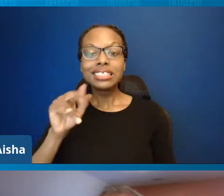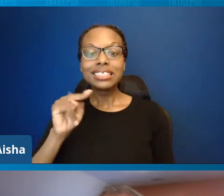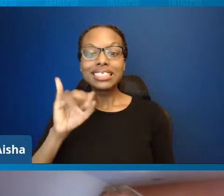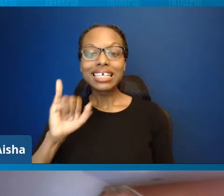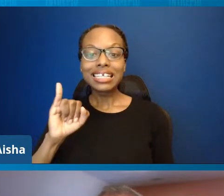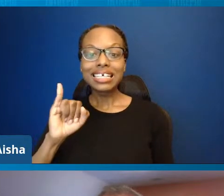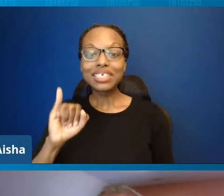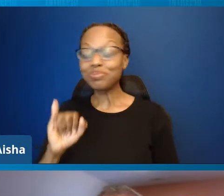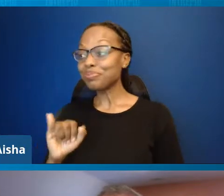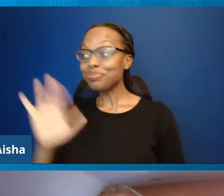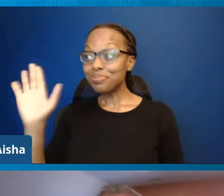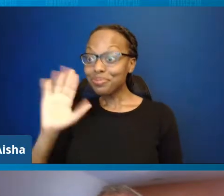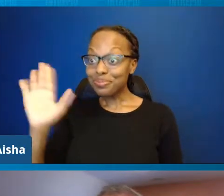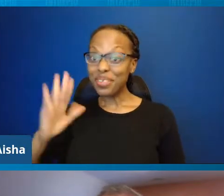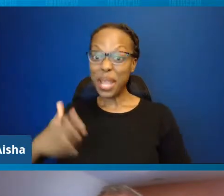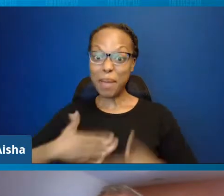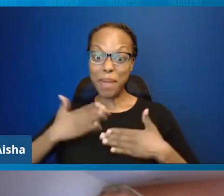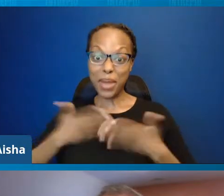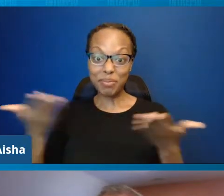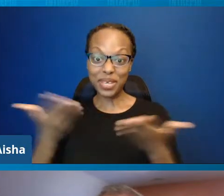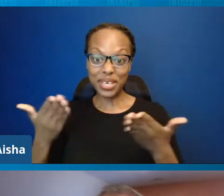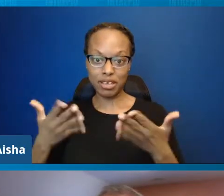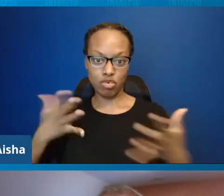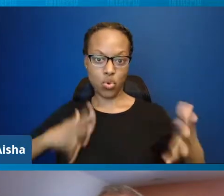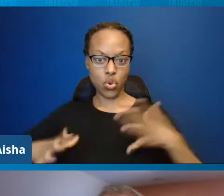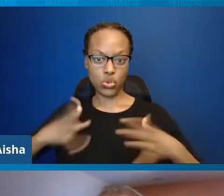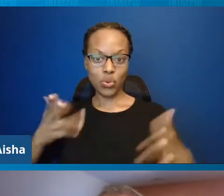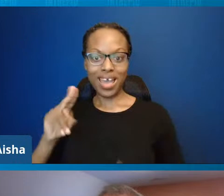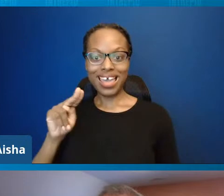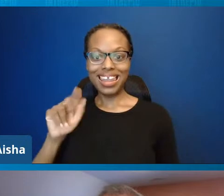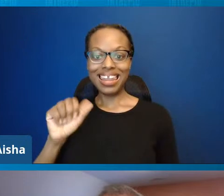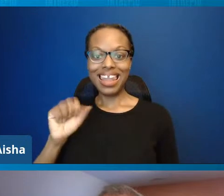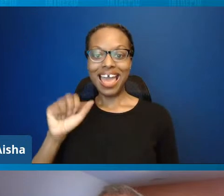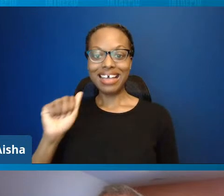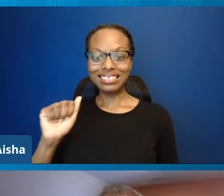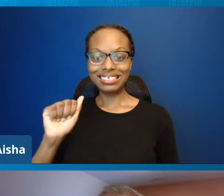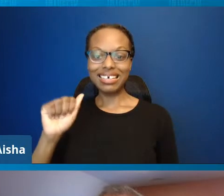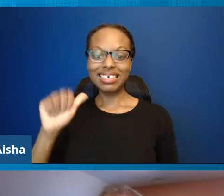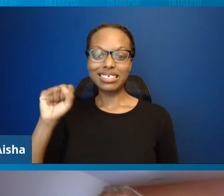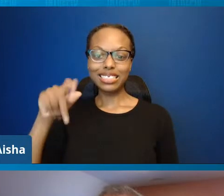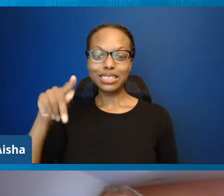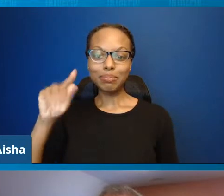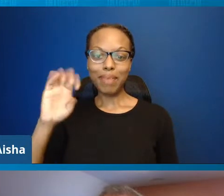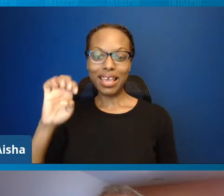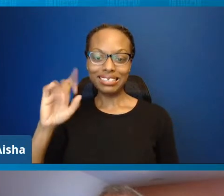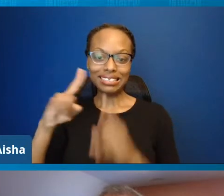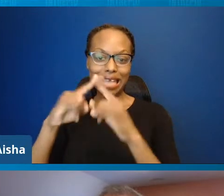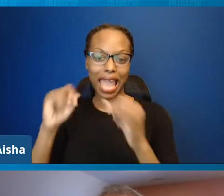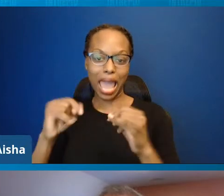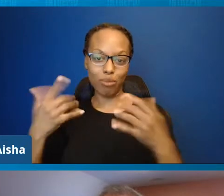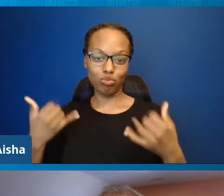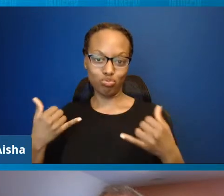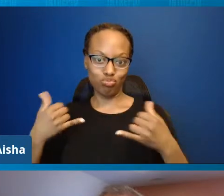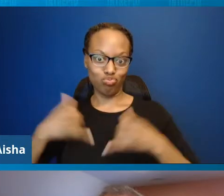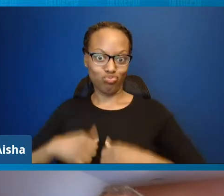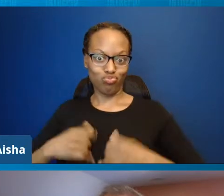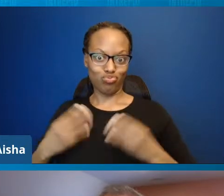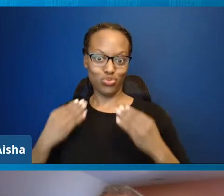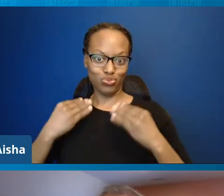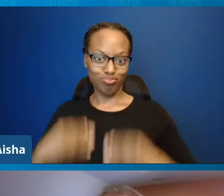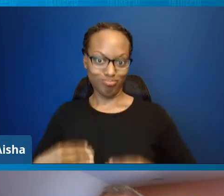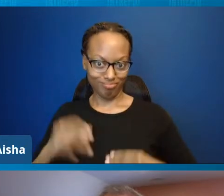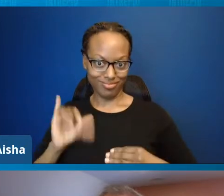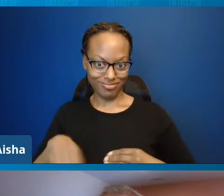am so happy to be here. I have got my NASA Space Camp suit on. And also, after yesterday, when